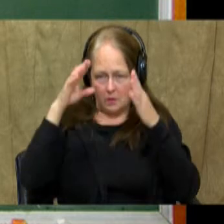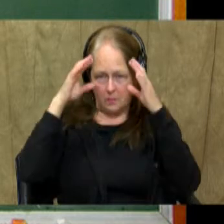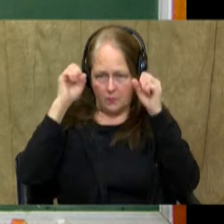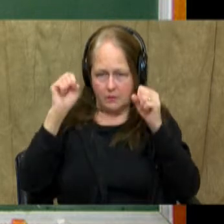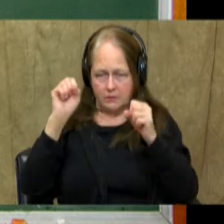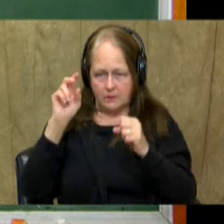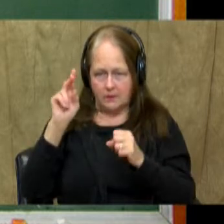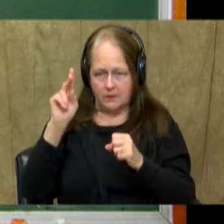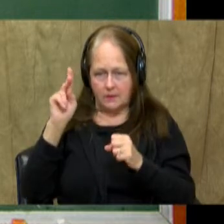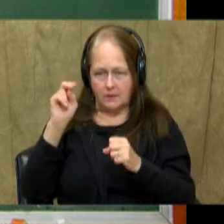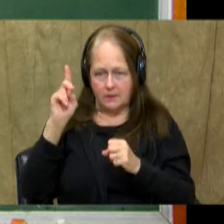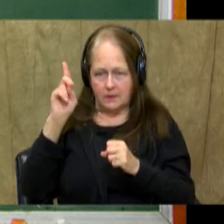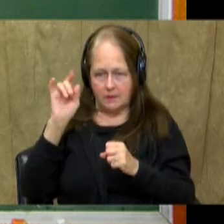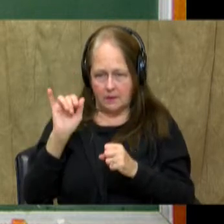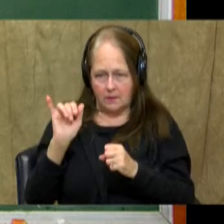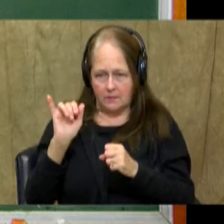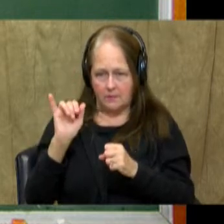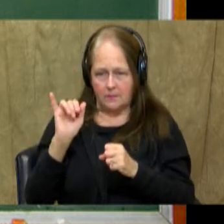President Kennedy.